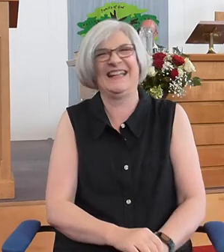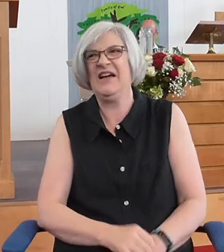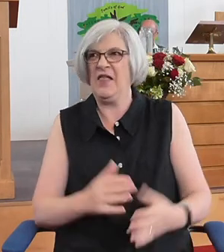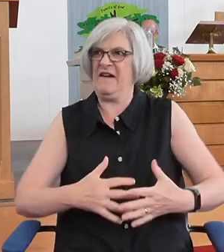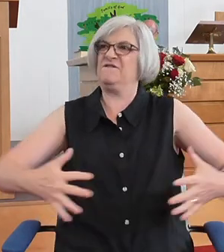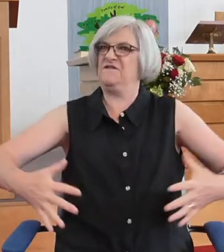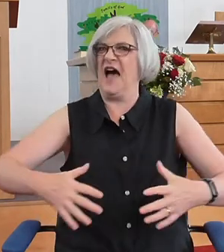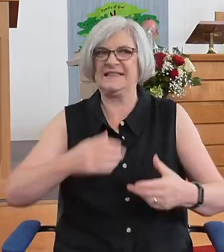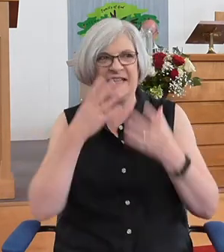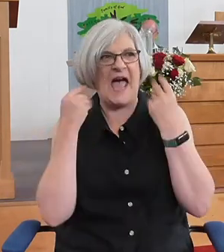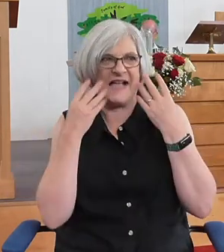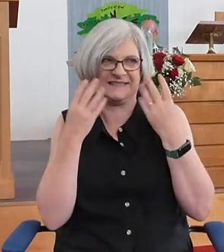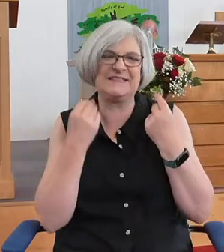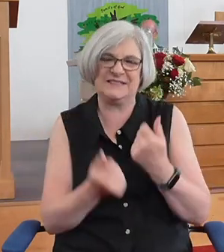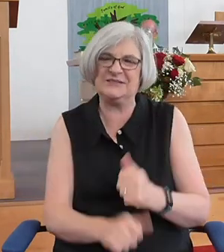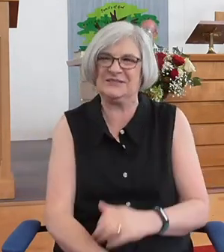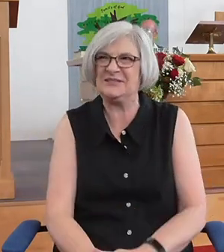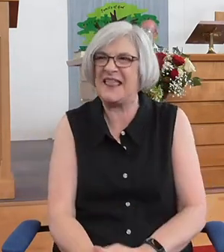Or lean ones?